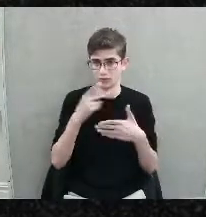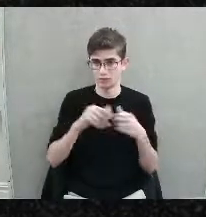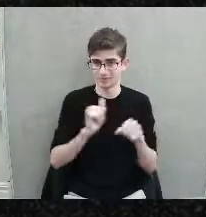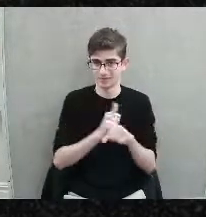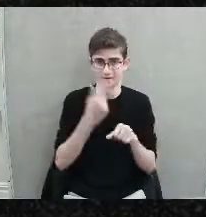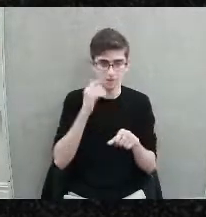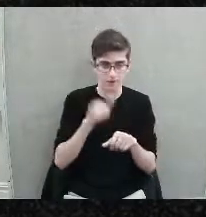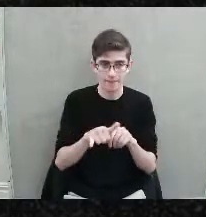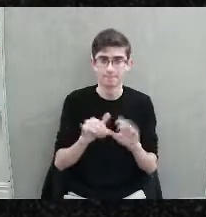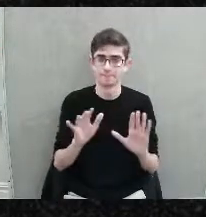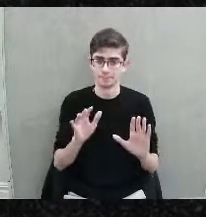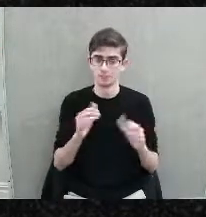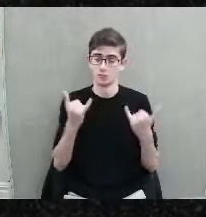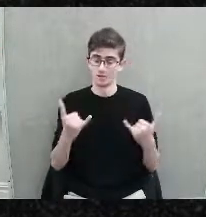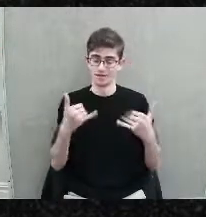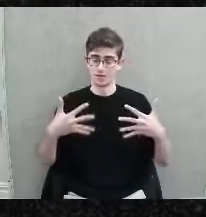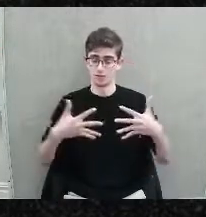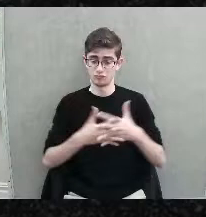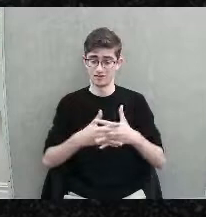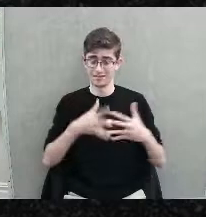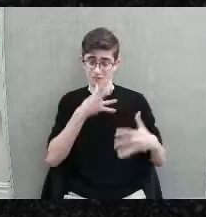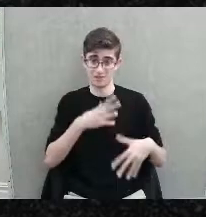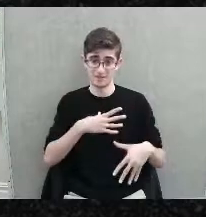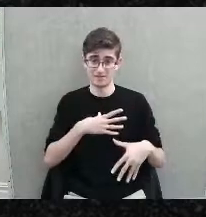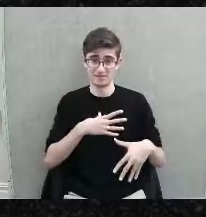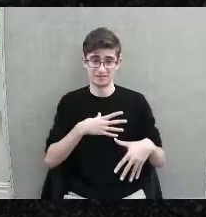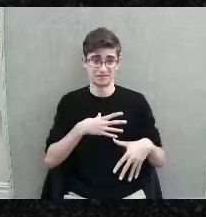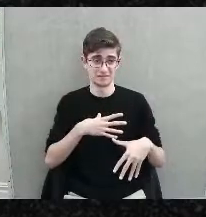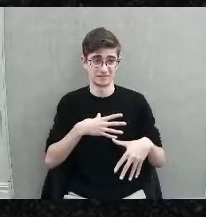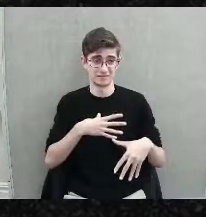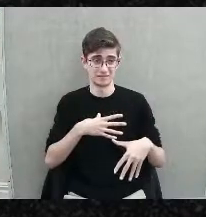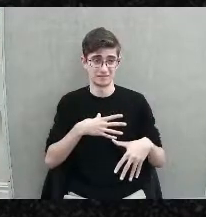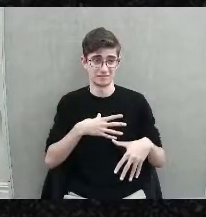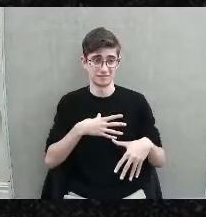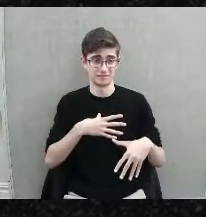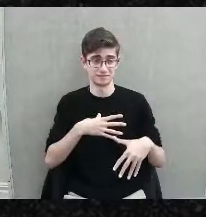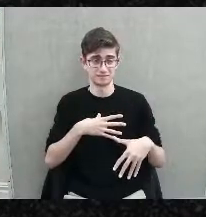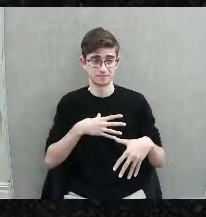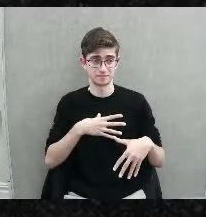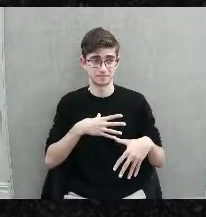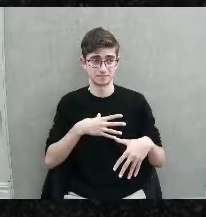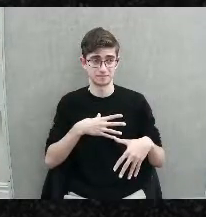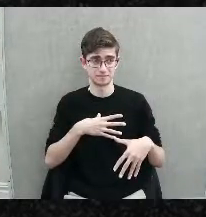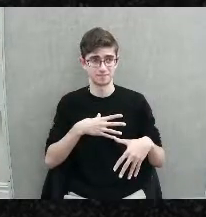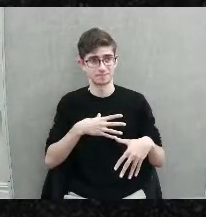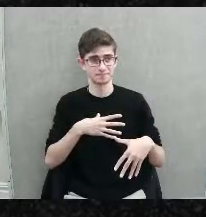actually, pregnant women we've actually had more